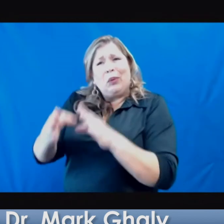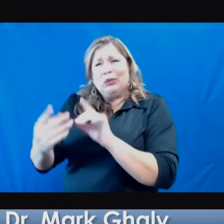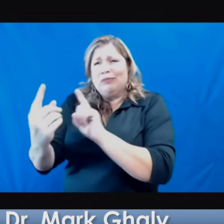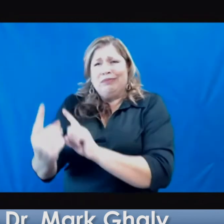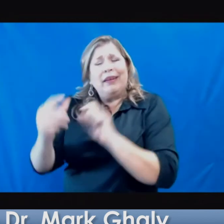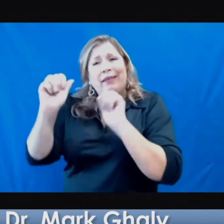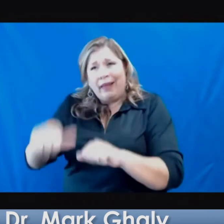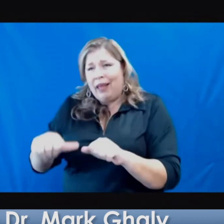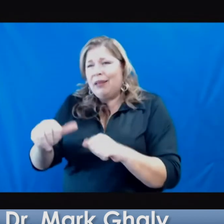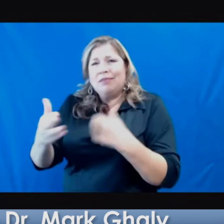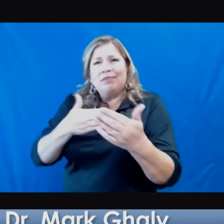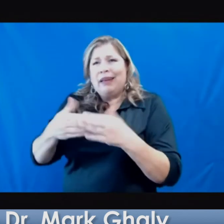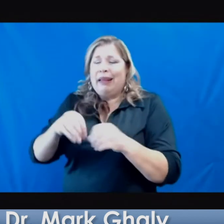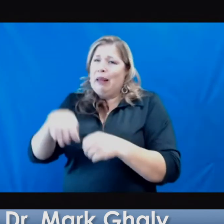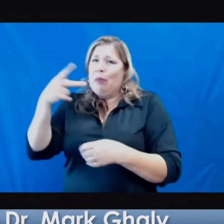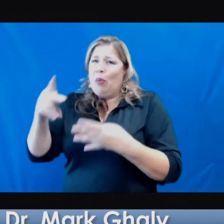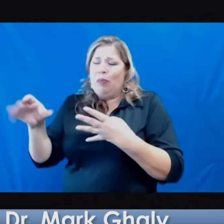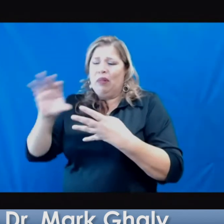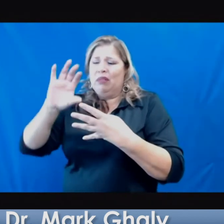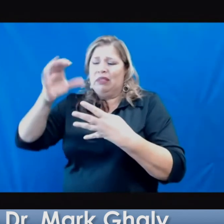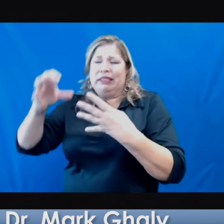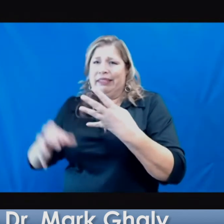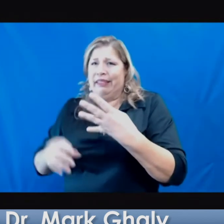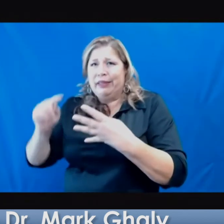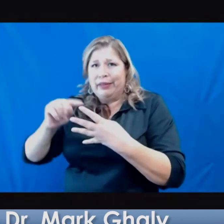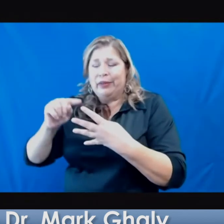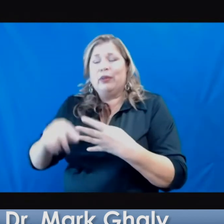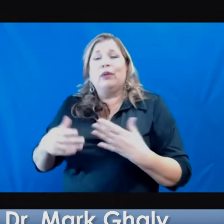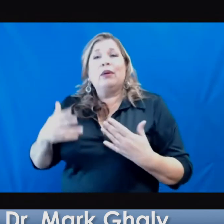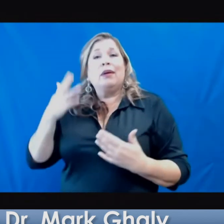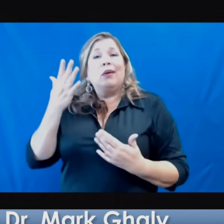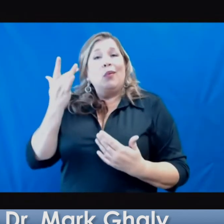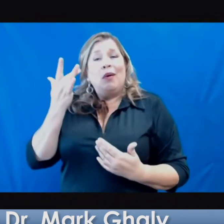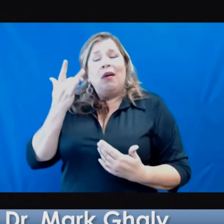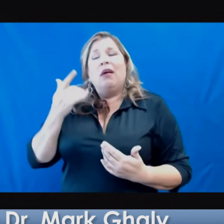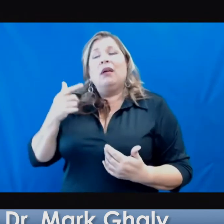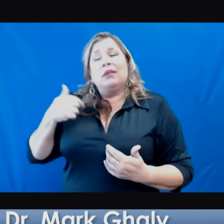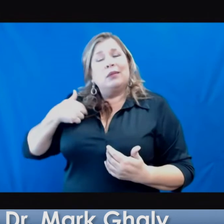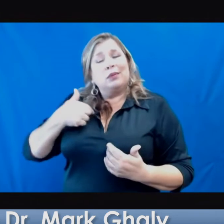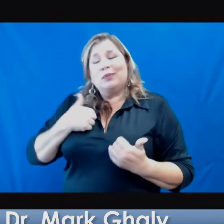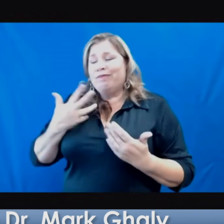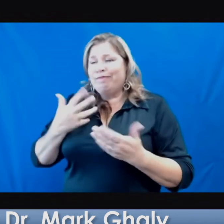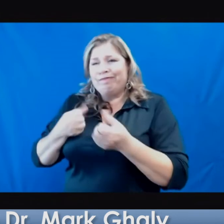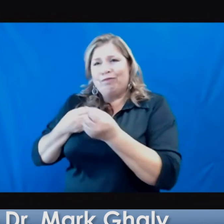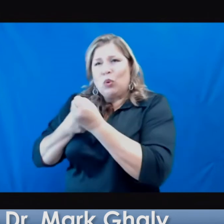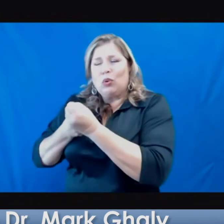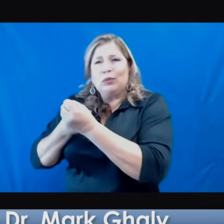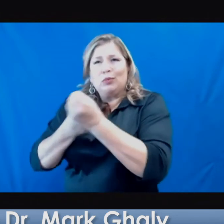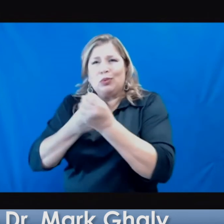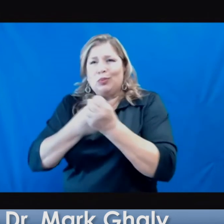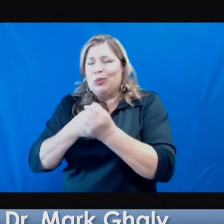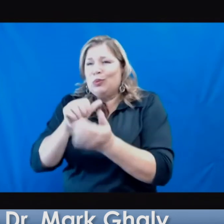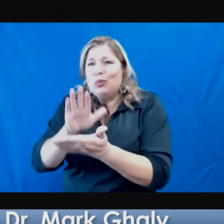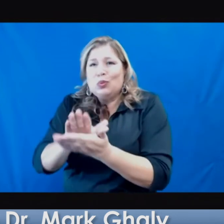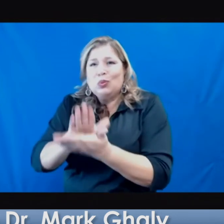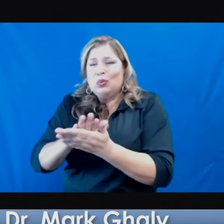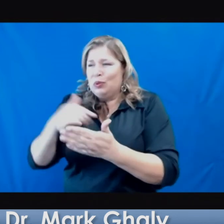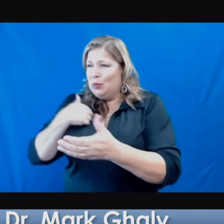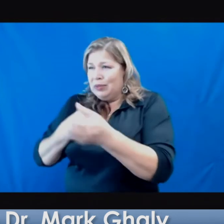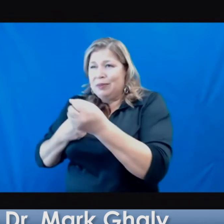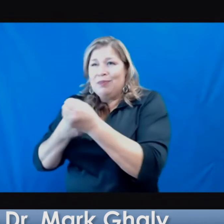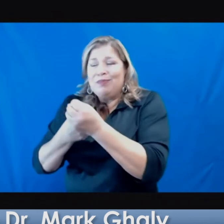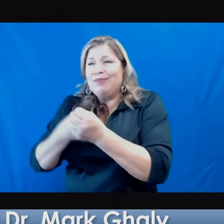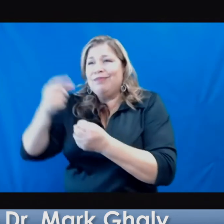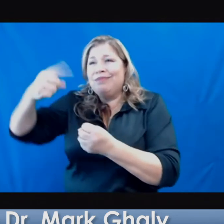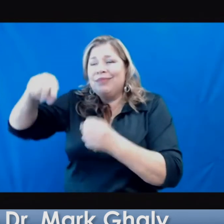tier. So through wide, broad spread support of those schools, those faculty, teachers, those